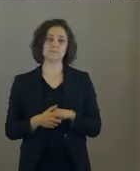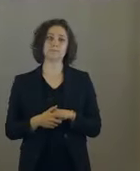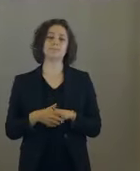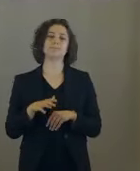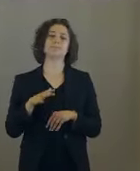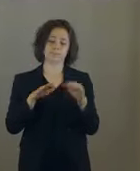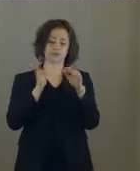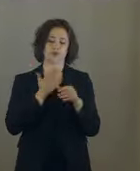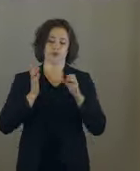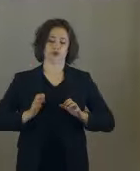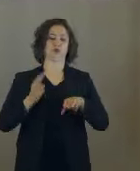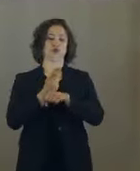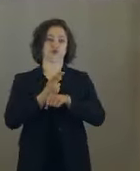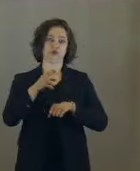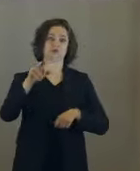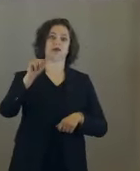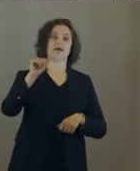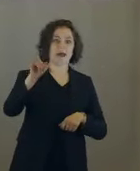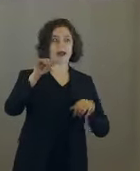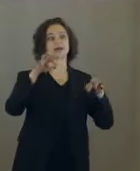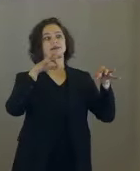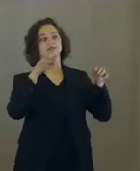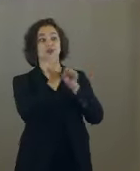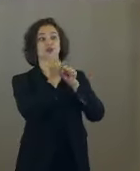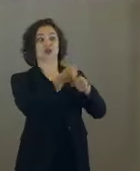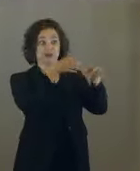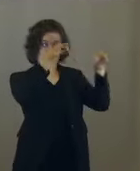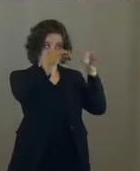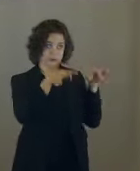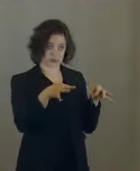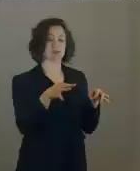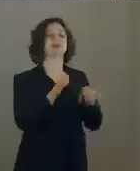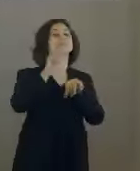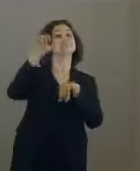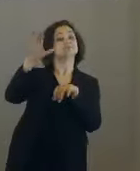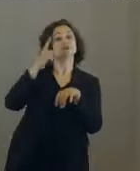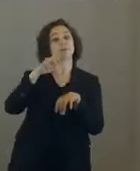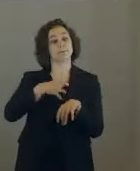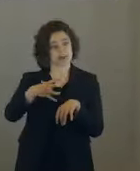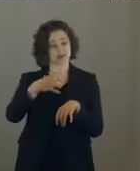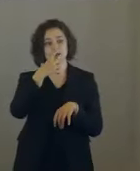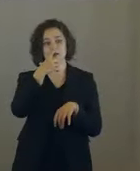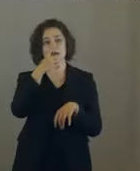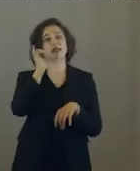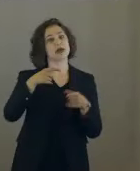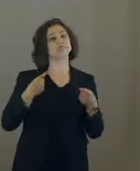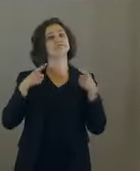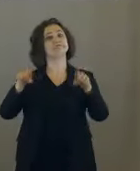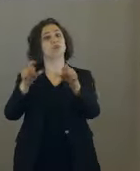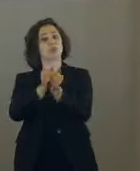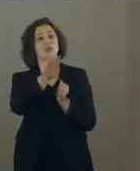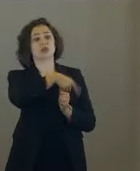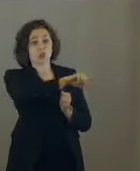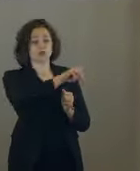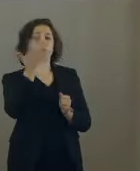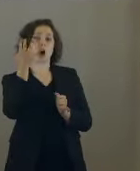our customers use AI to generate descriptions for their complaints that they send to us. And it is cohesive with those units because it assists